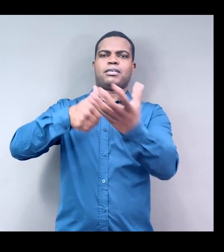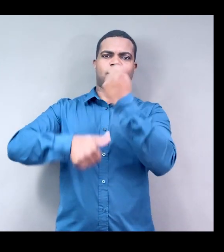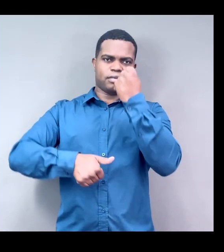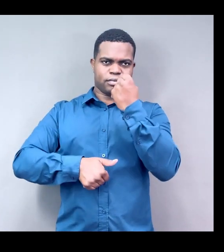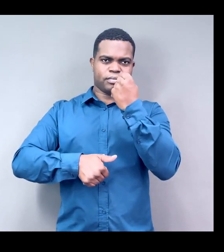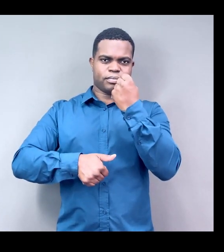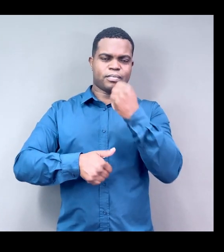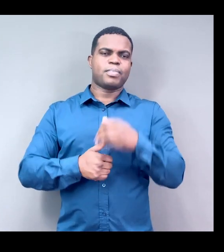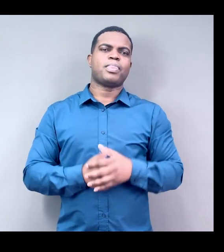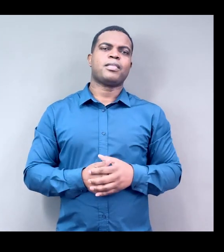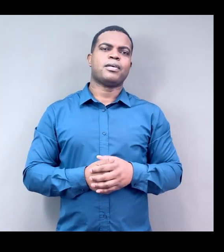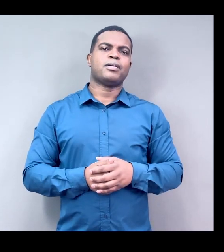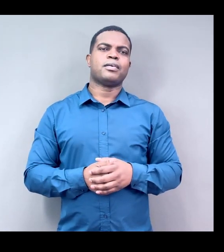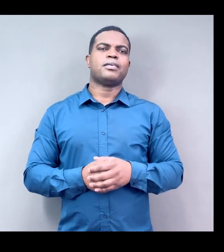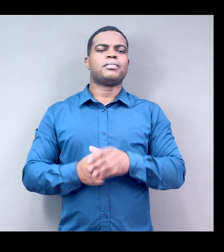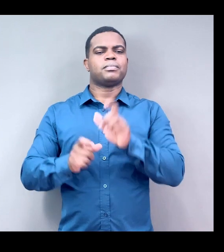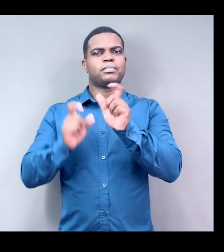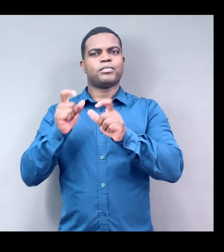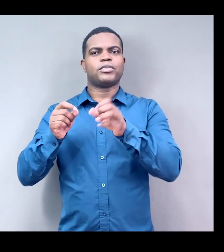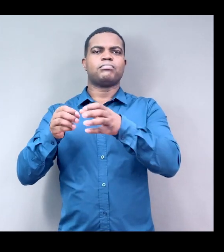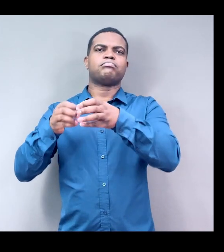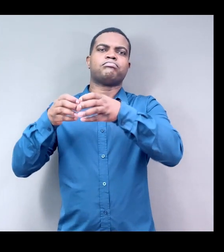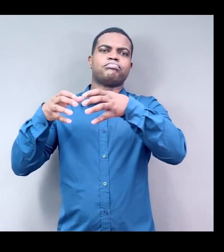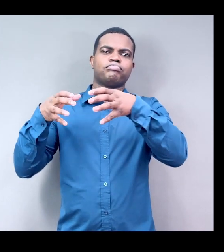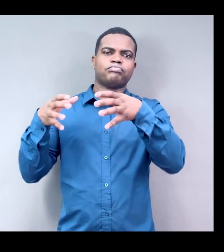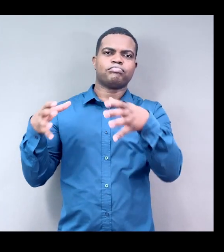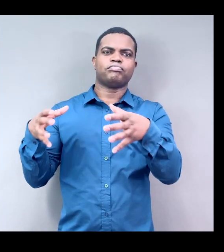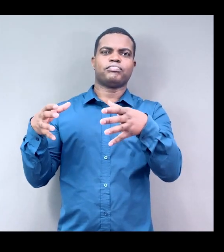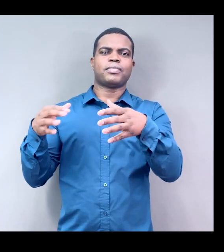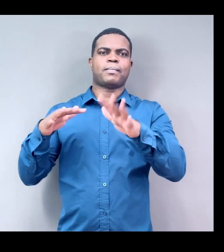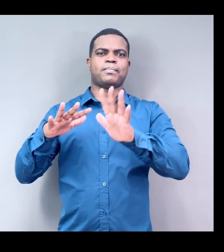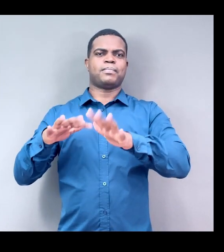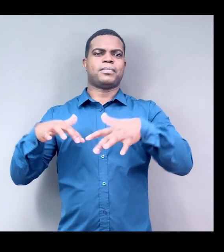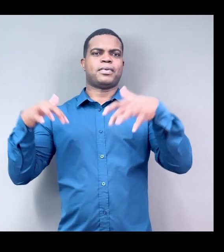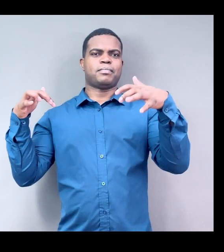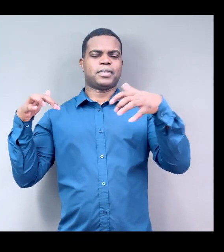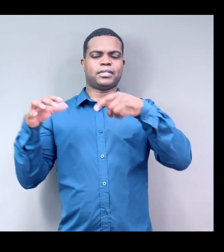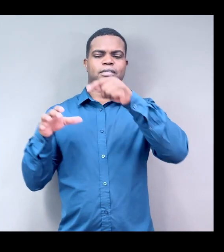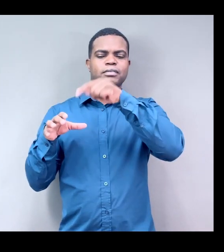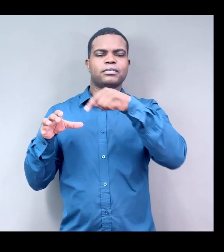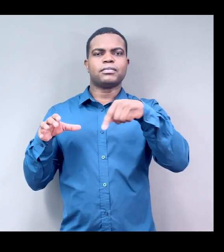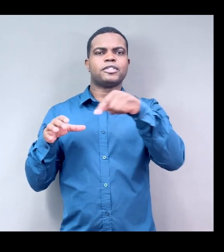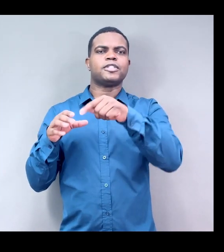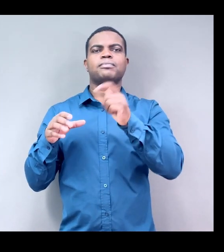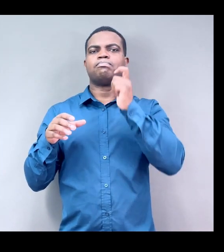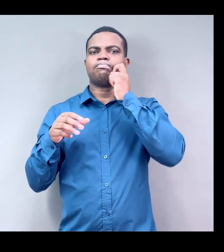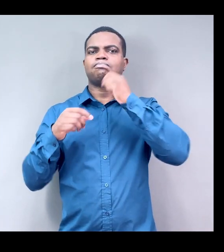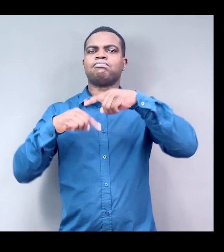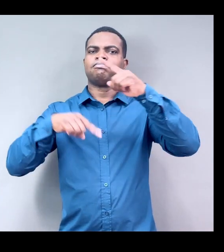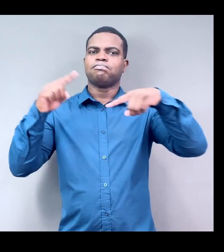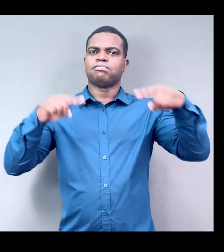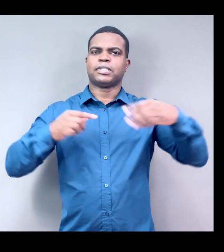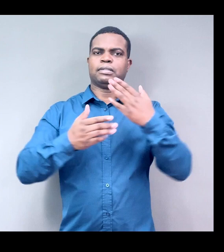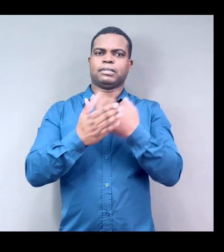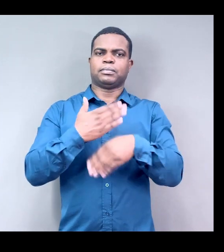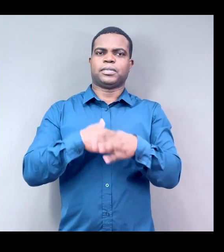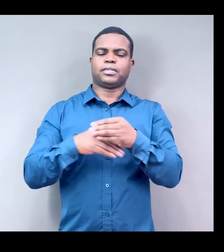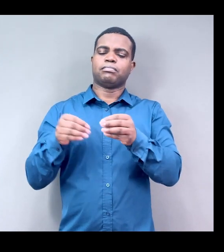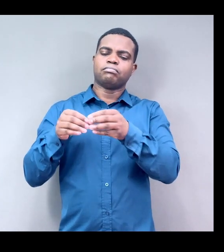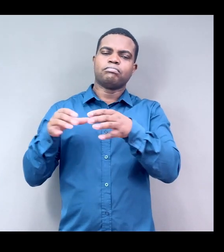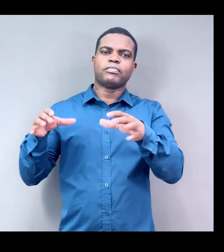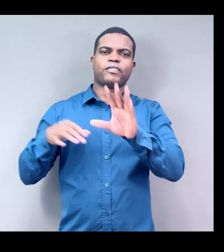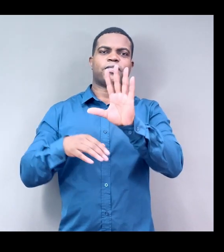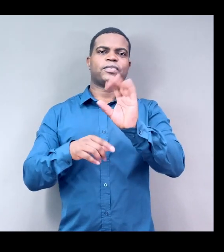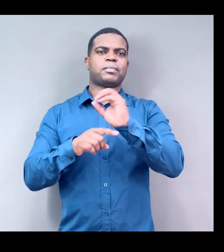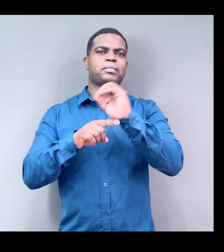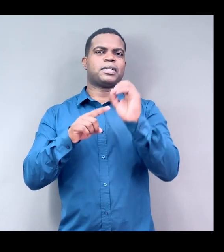to achieve the overall goal of increasing the number of MEPs that are persons of color